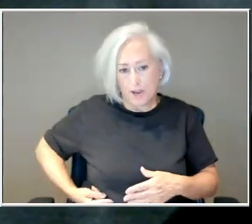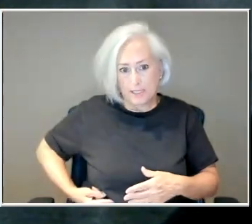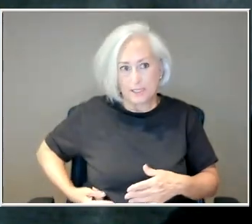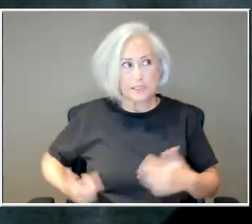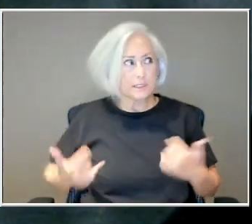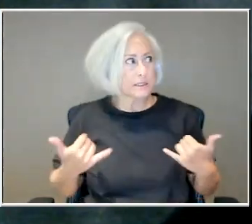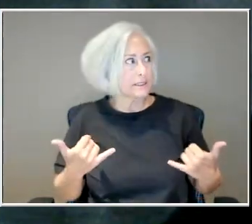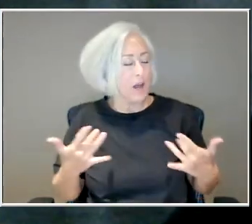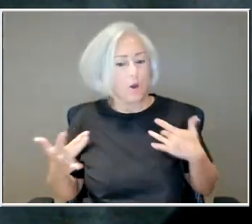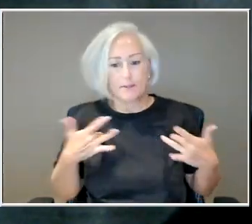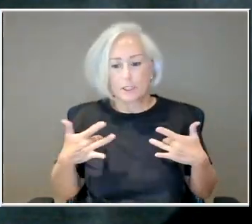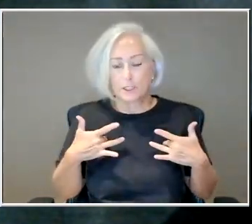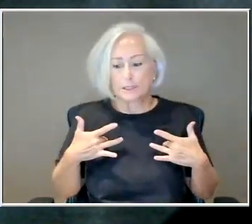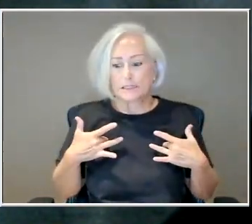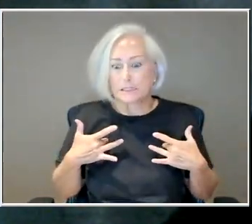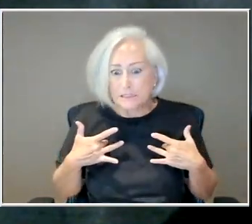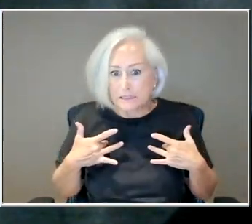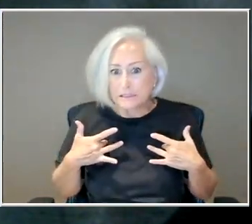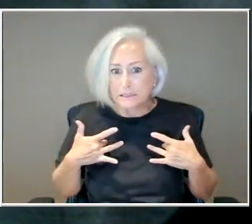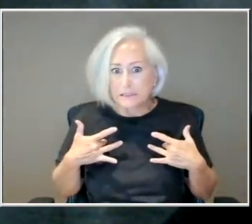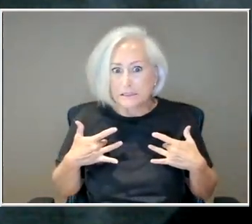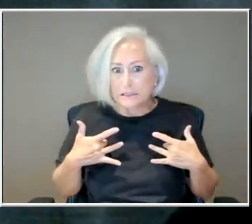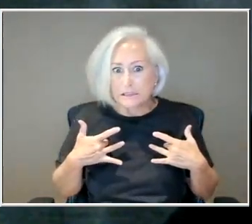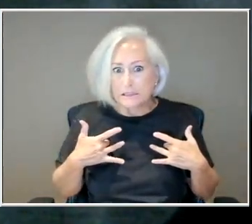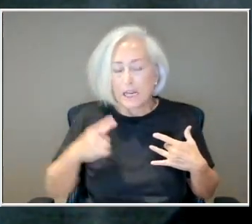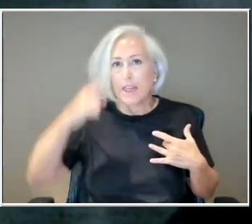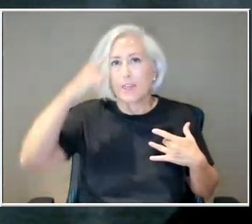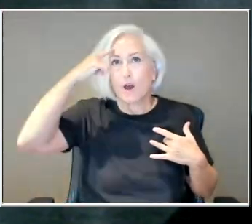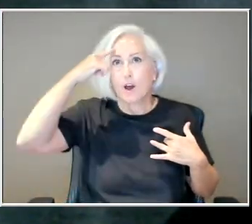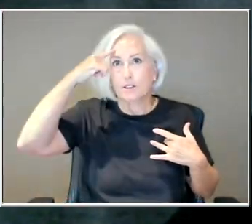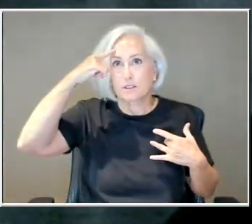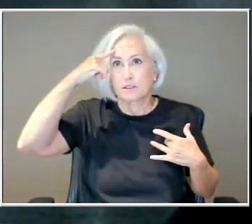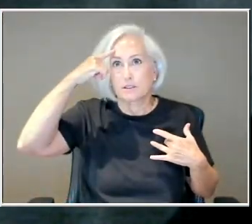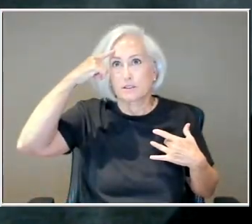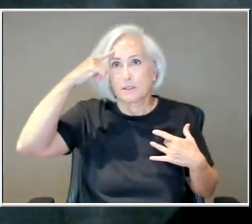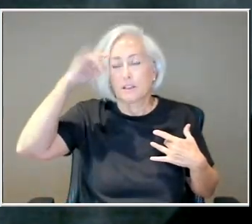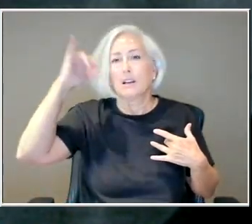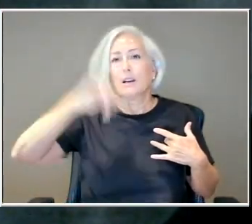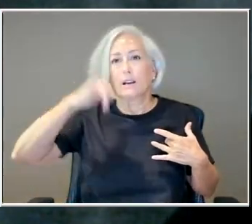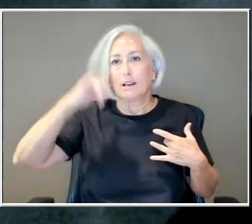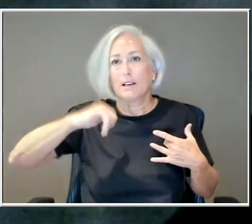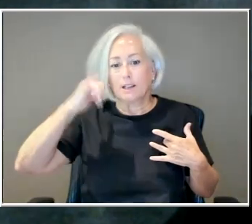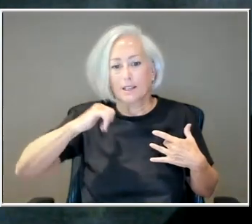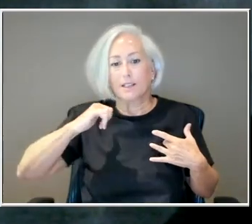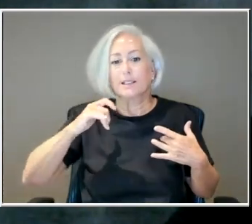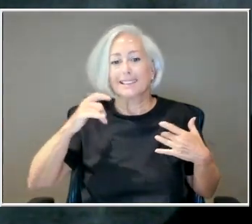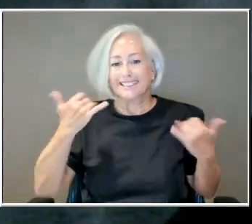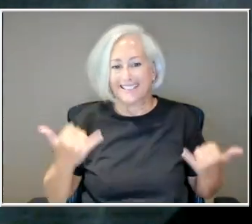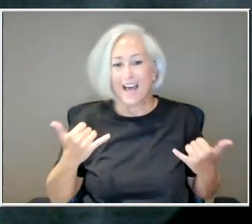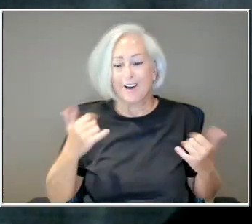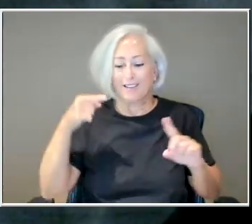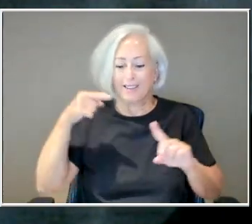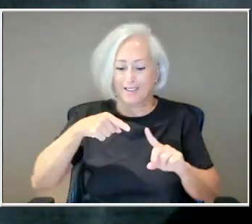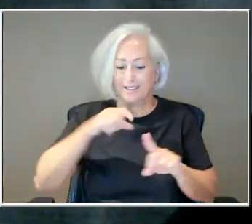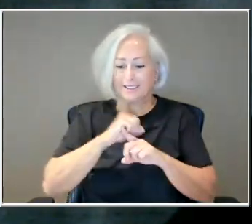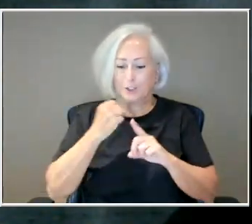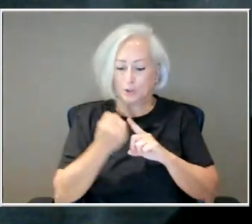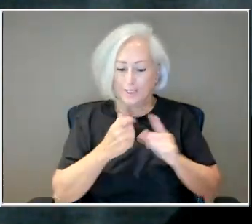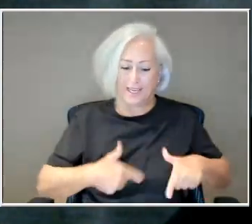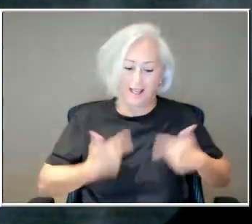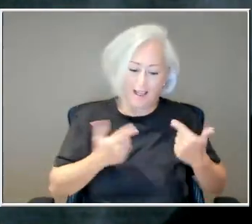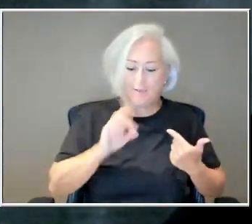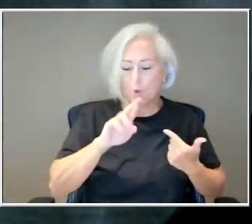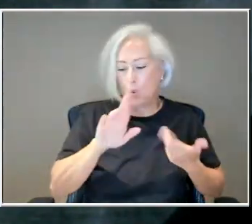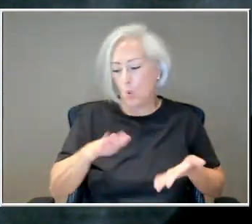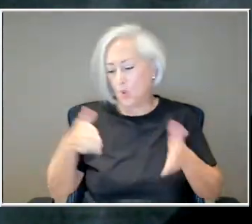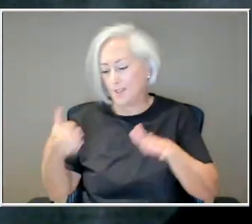now I really, at that point, as soon as I thought a light went off in my head that this was now a life or death situation. It